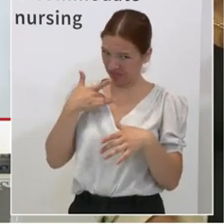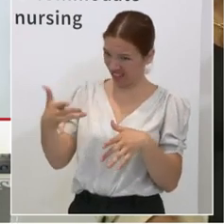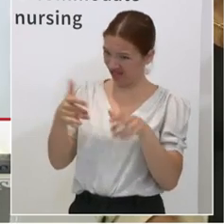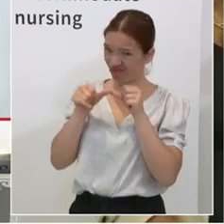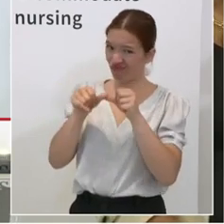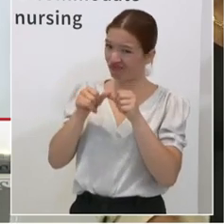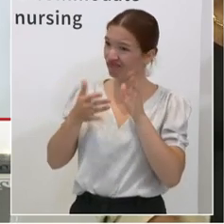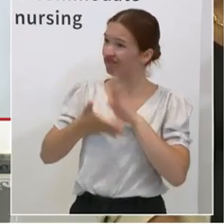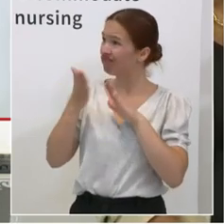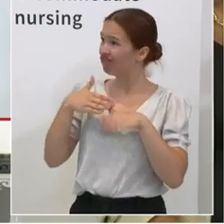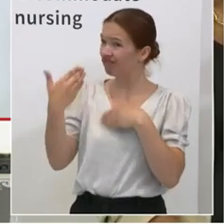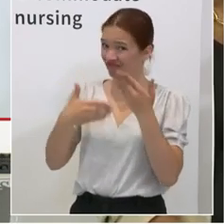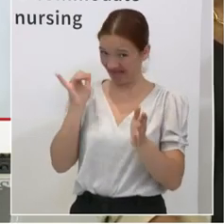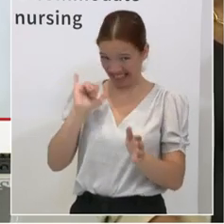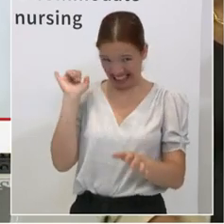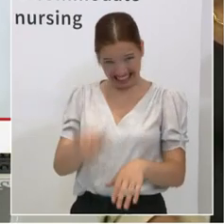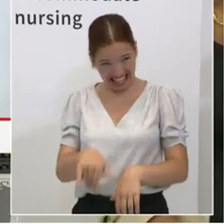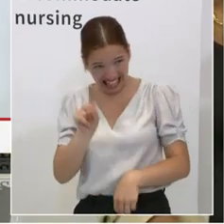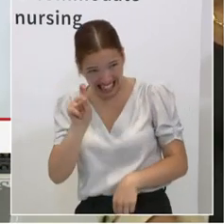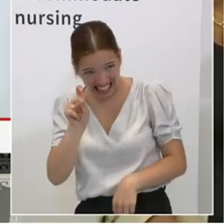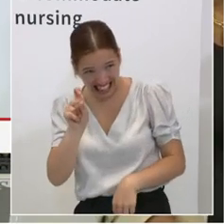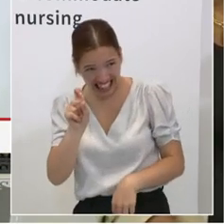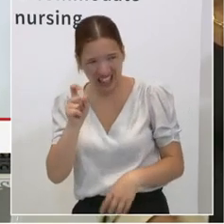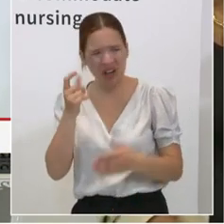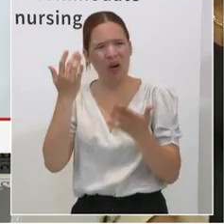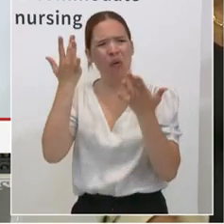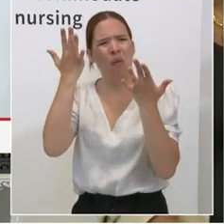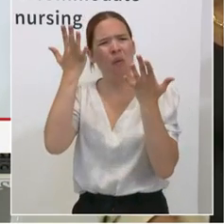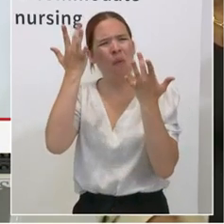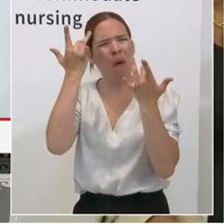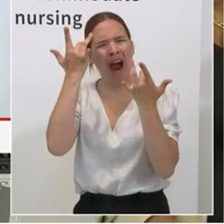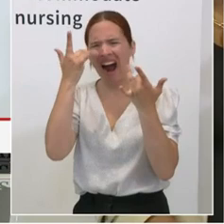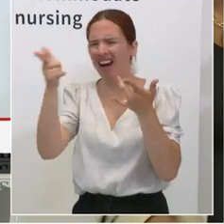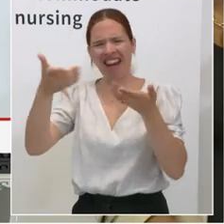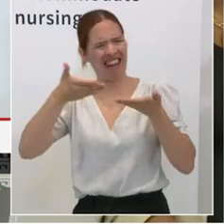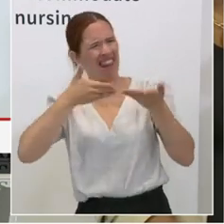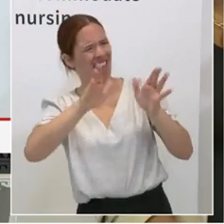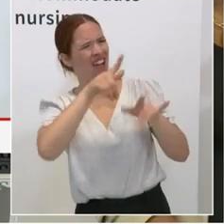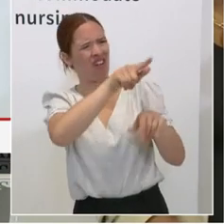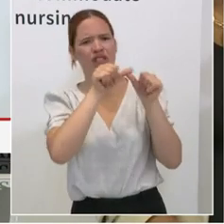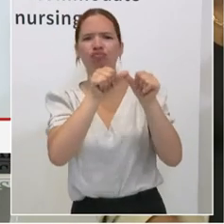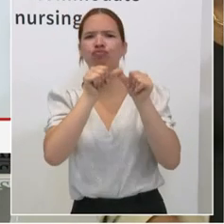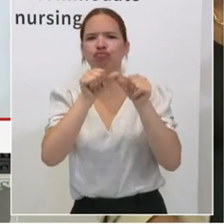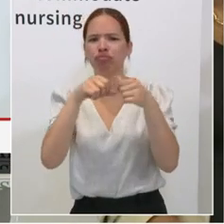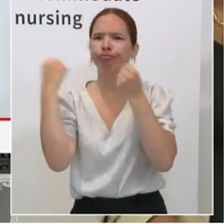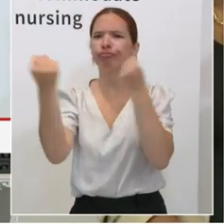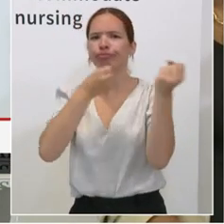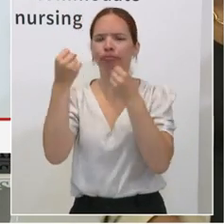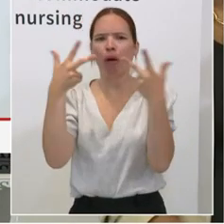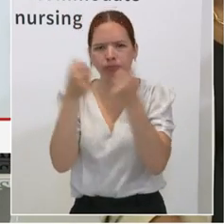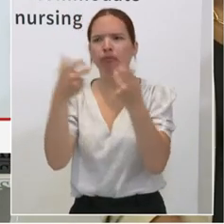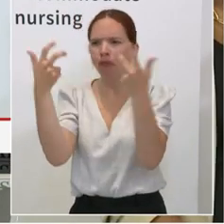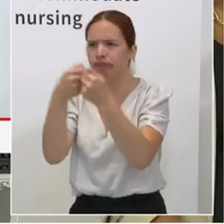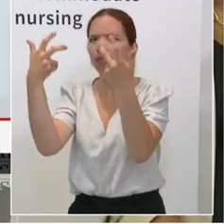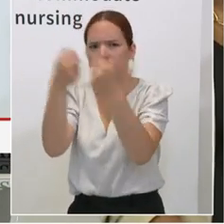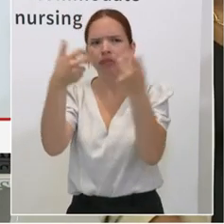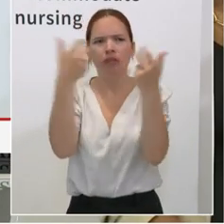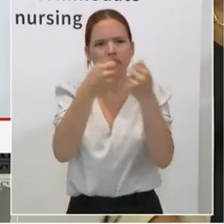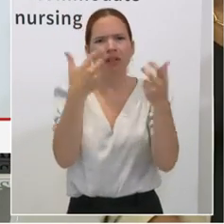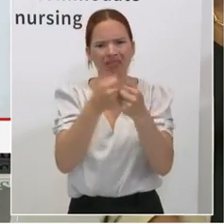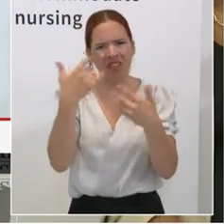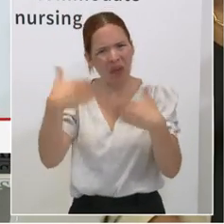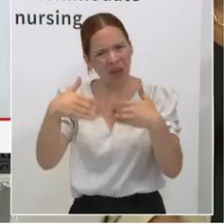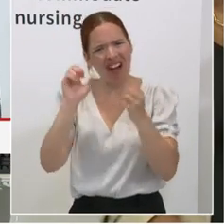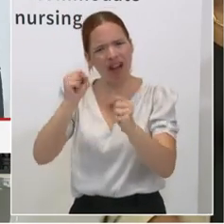was her license still valid at the time of this deadly crash? And then beyond her, how big